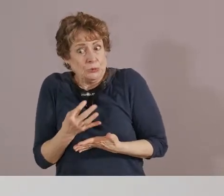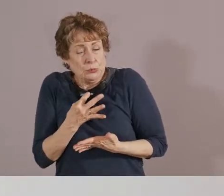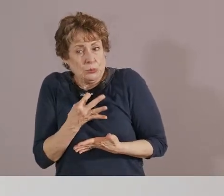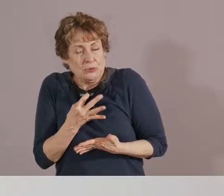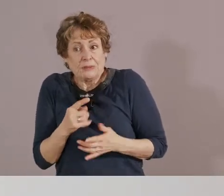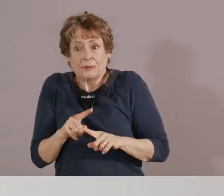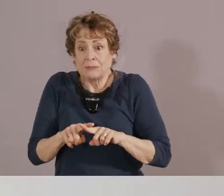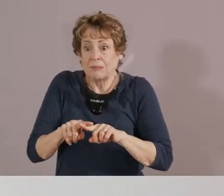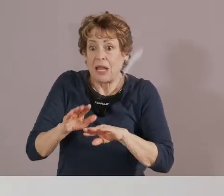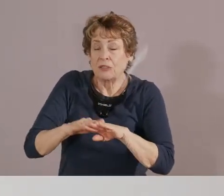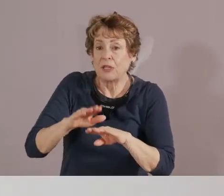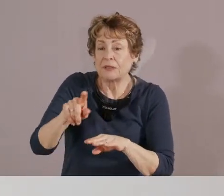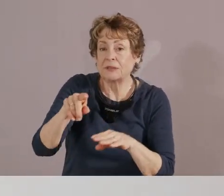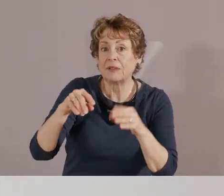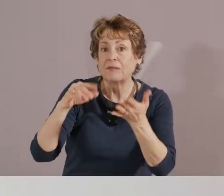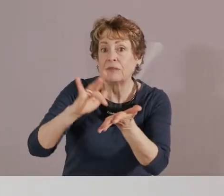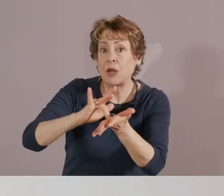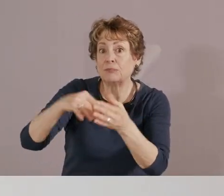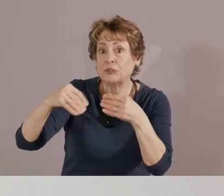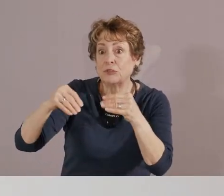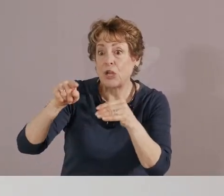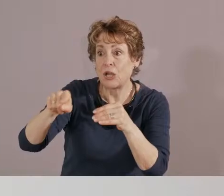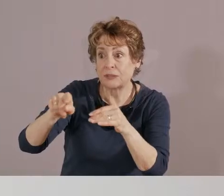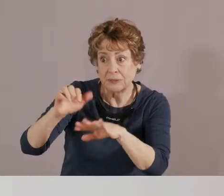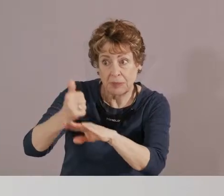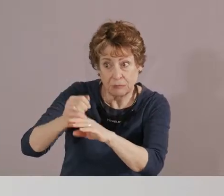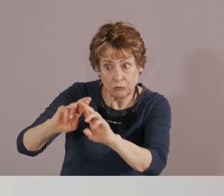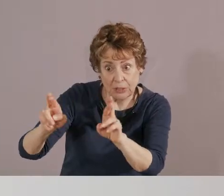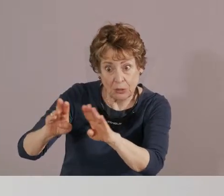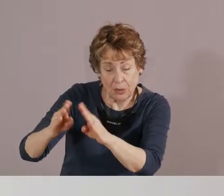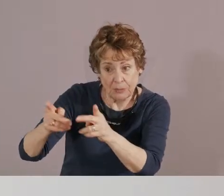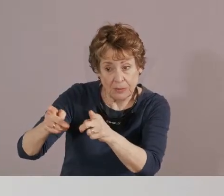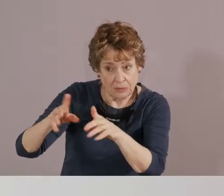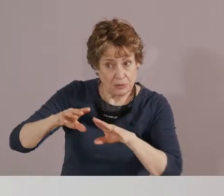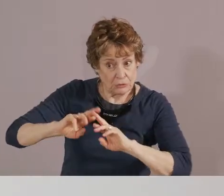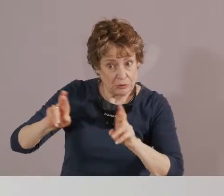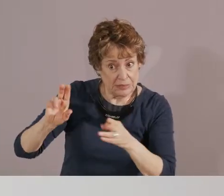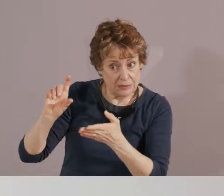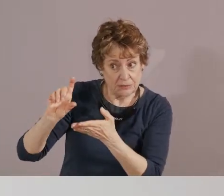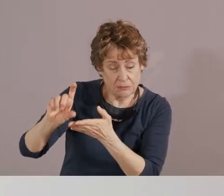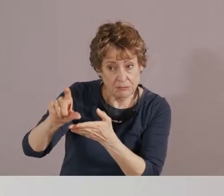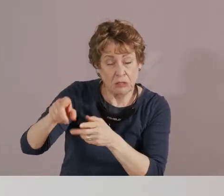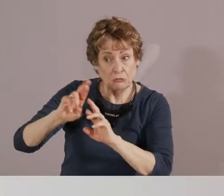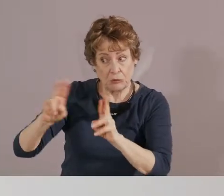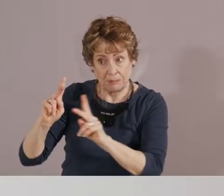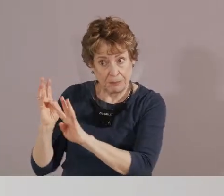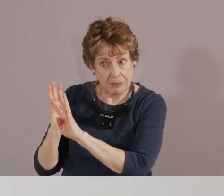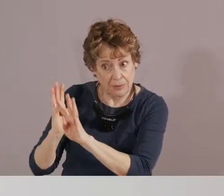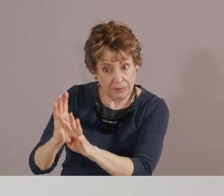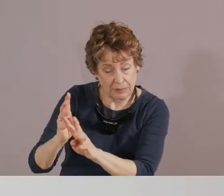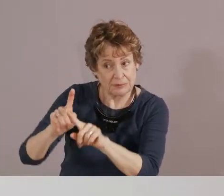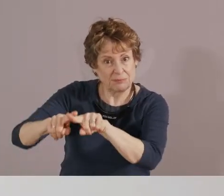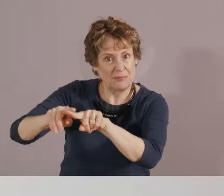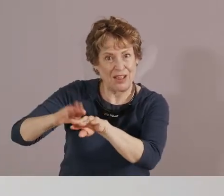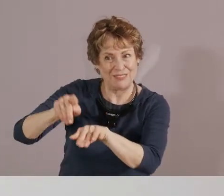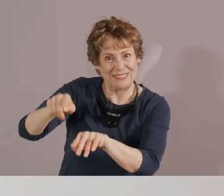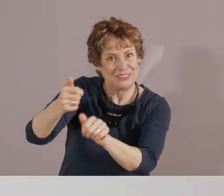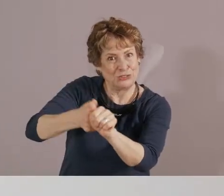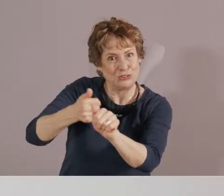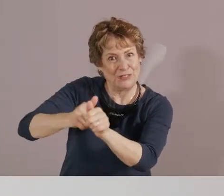their operations. We will have the link on our website, but I believe that they are not going through